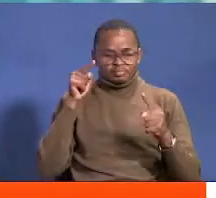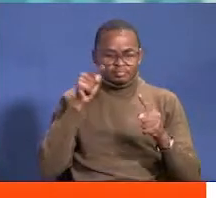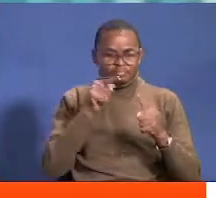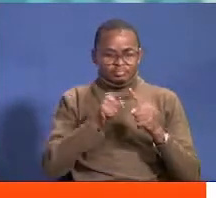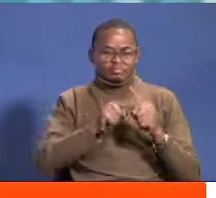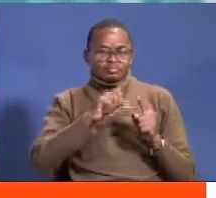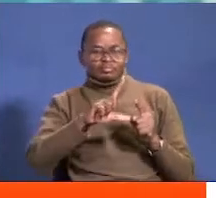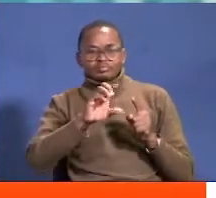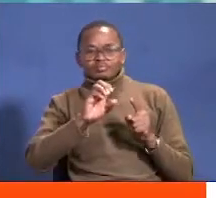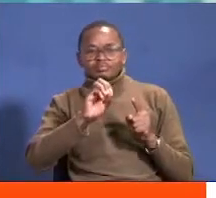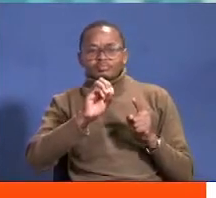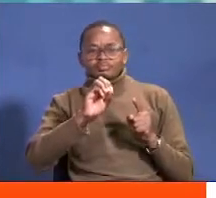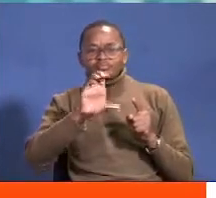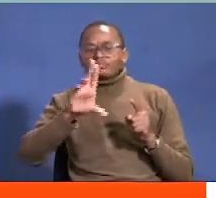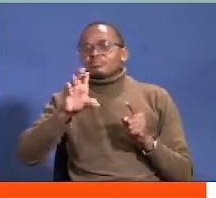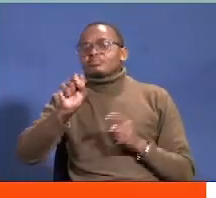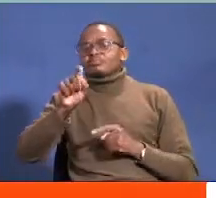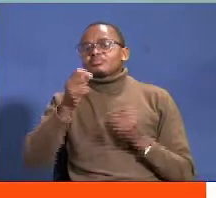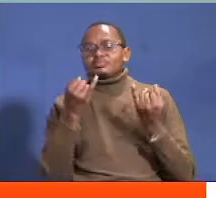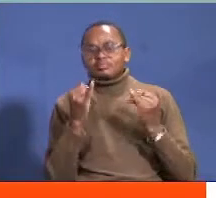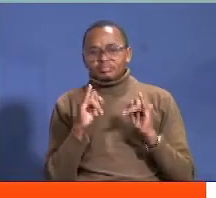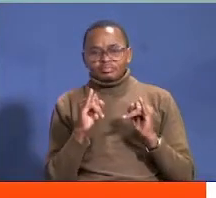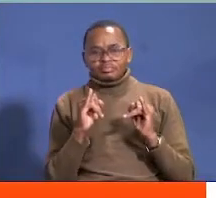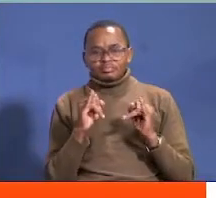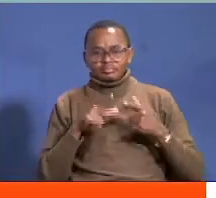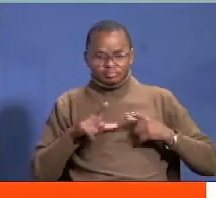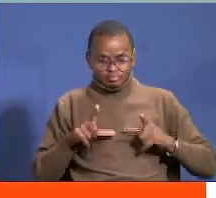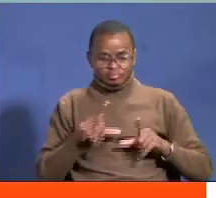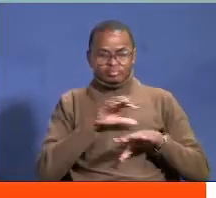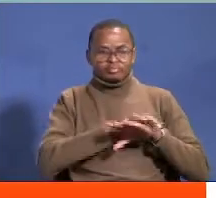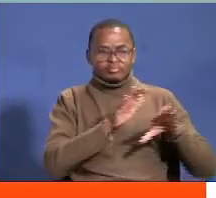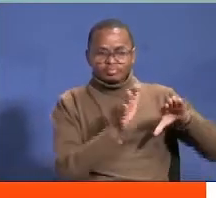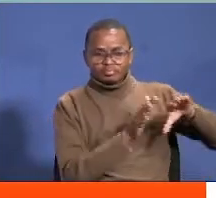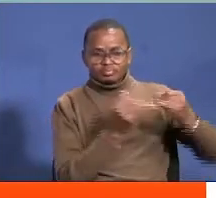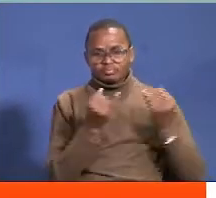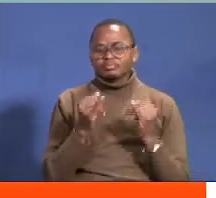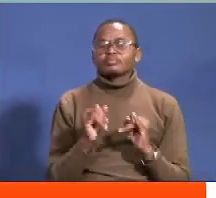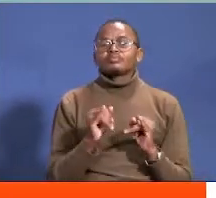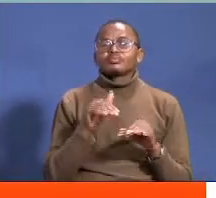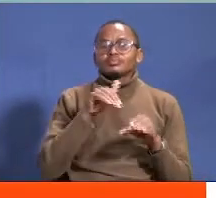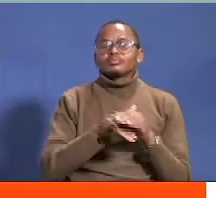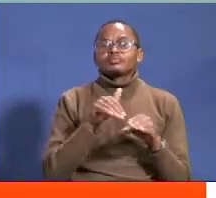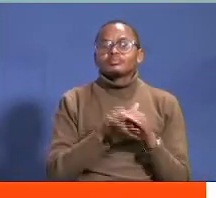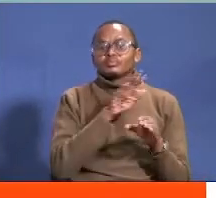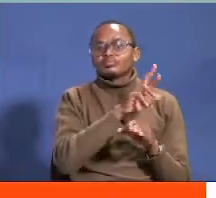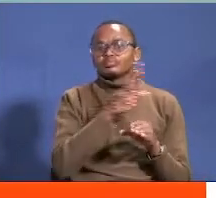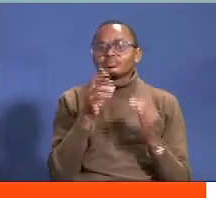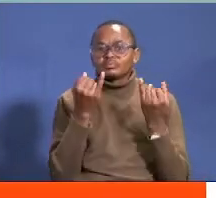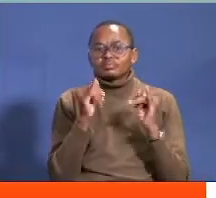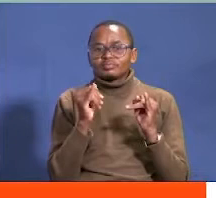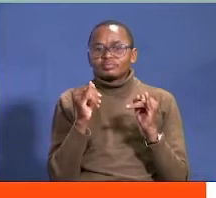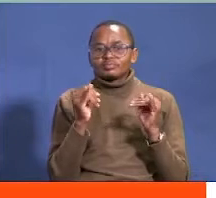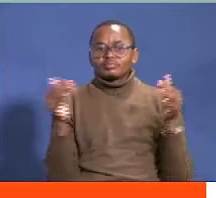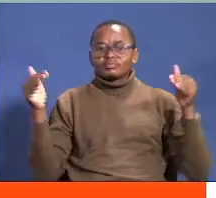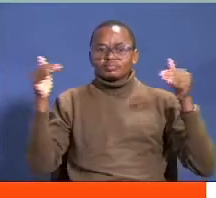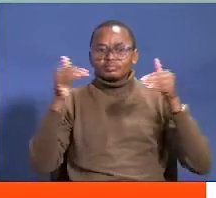the locust invasion. Right. Generally. Now, let's get away from that. Now, into the recent conference